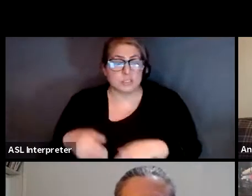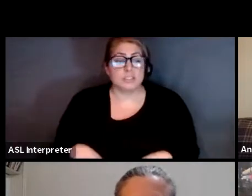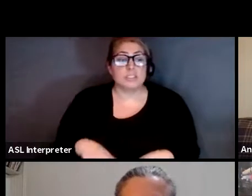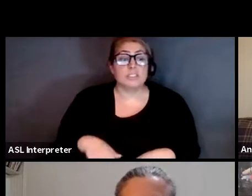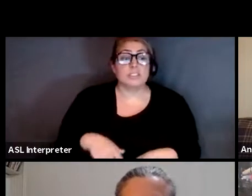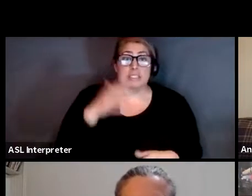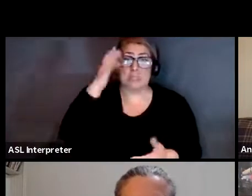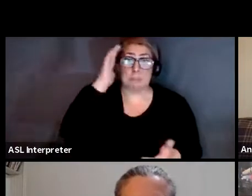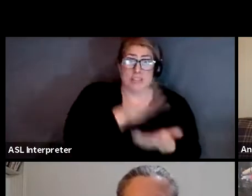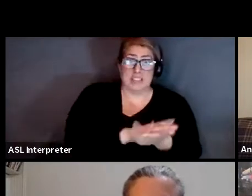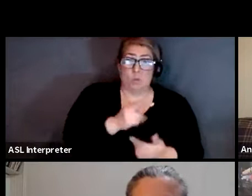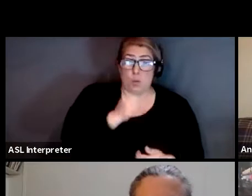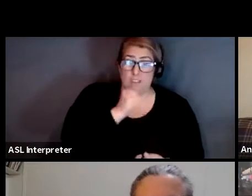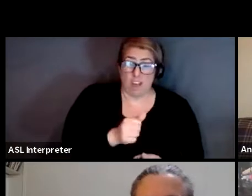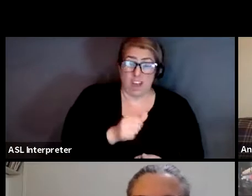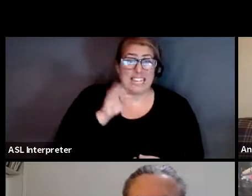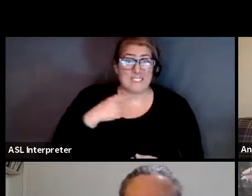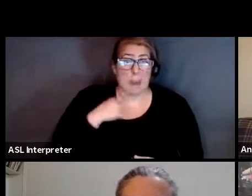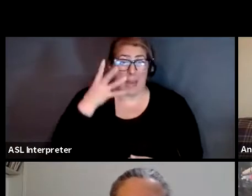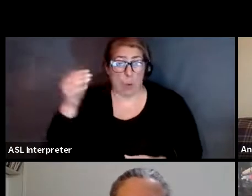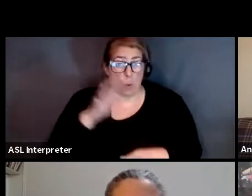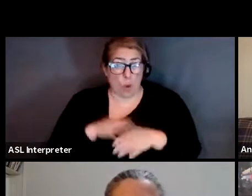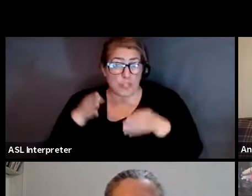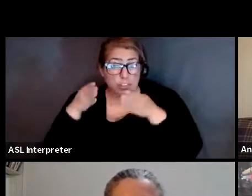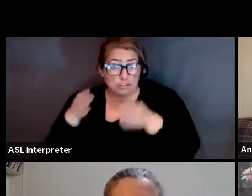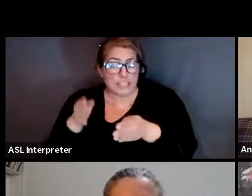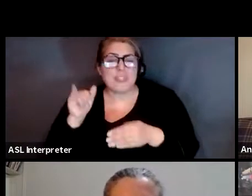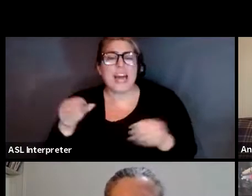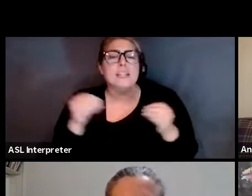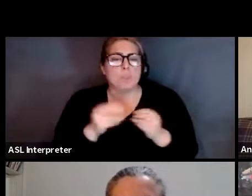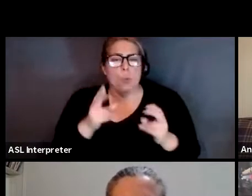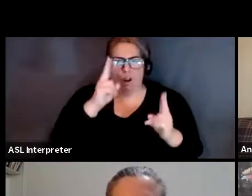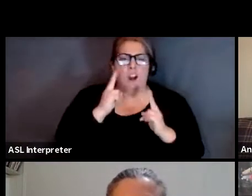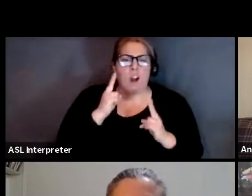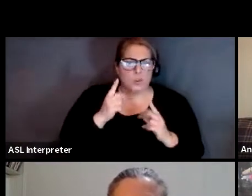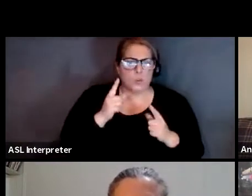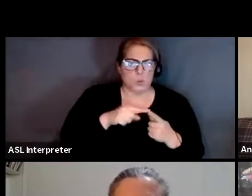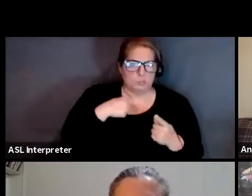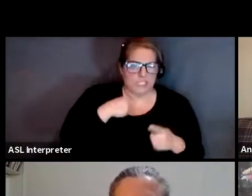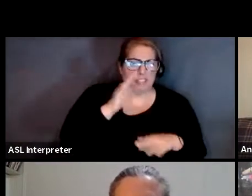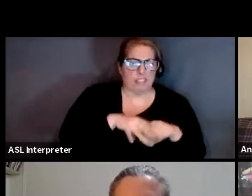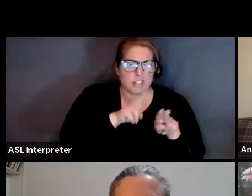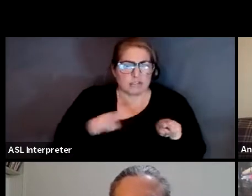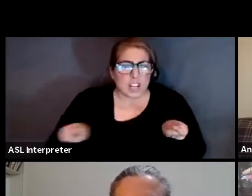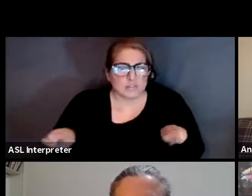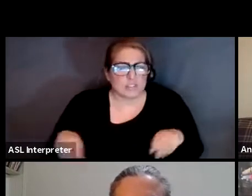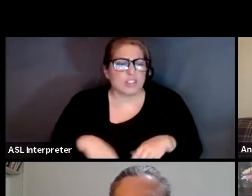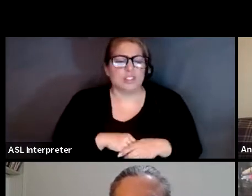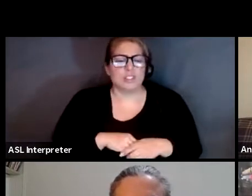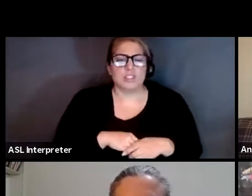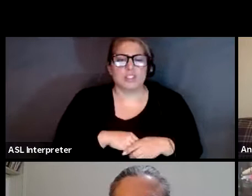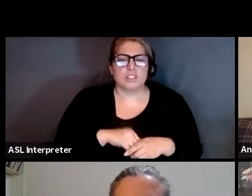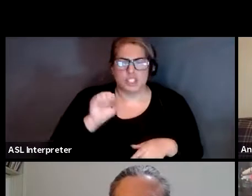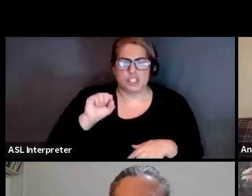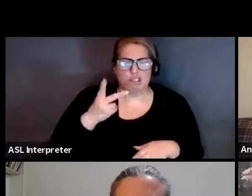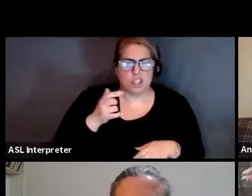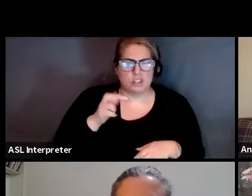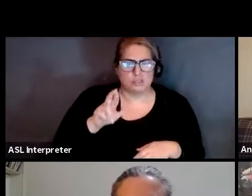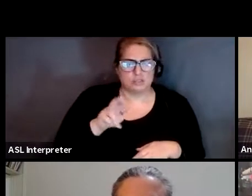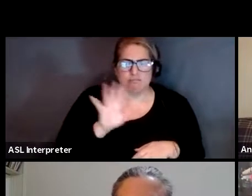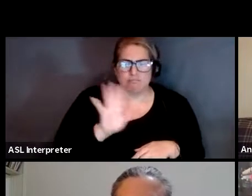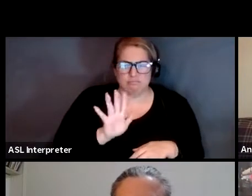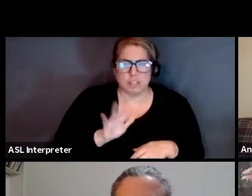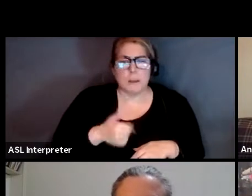not, a sense of dignity on my park bench here in Harlem and have a little space to myself and not